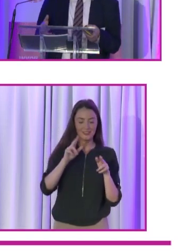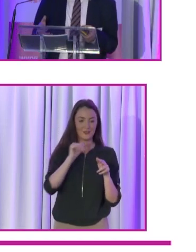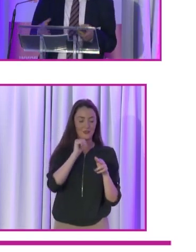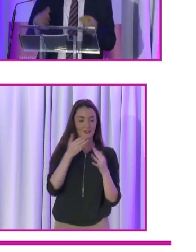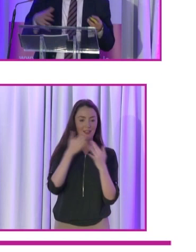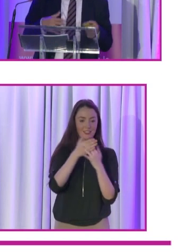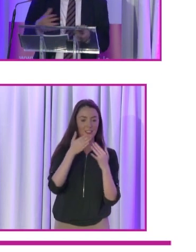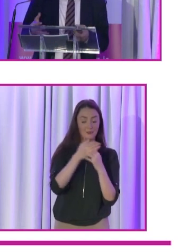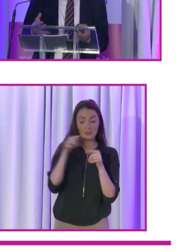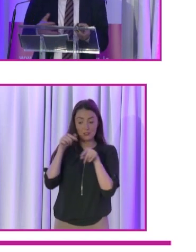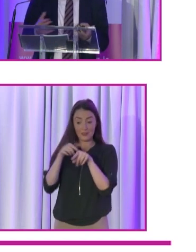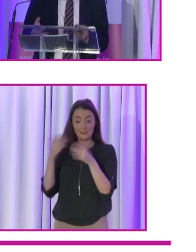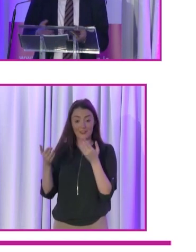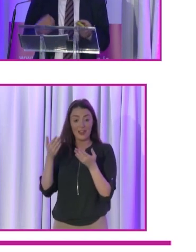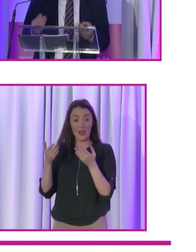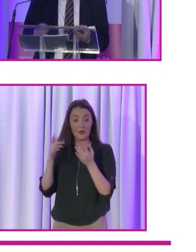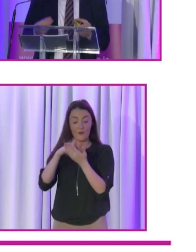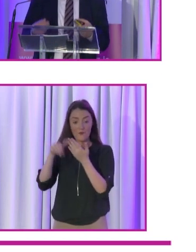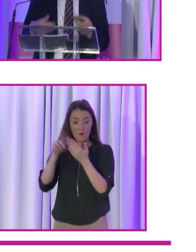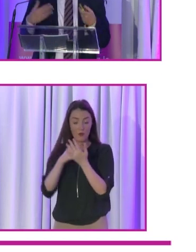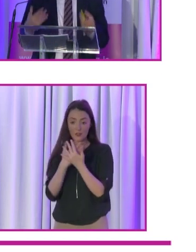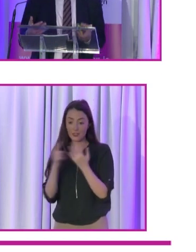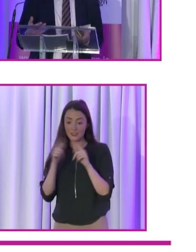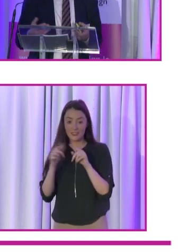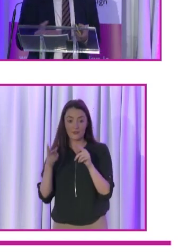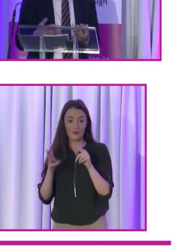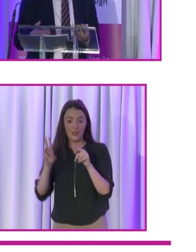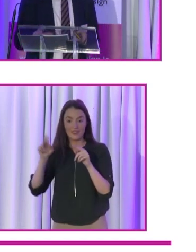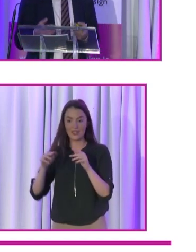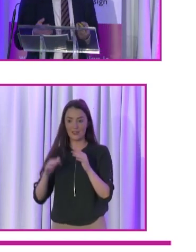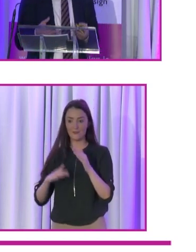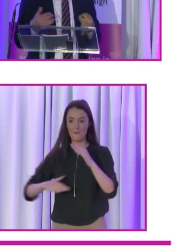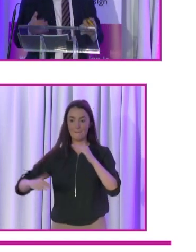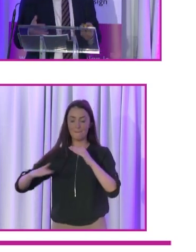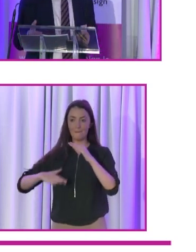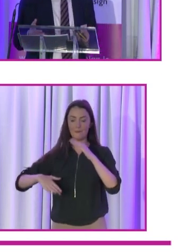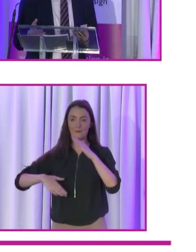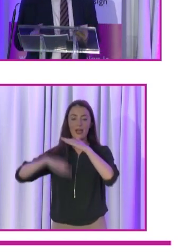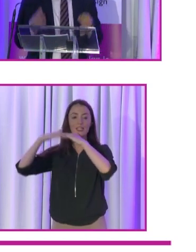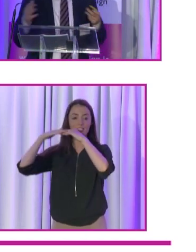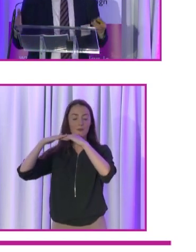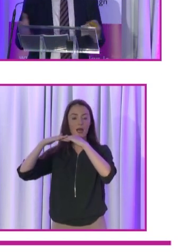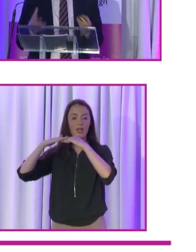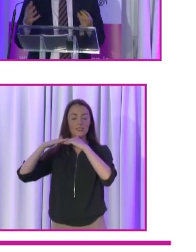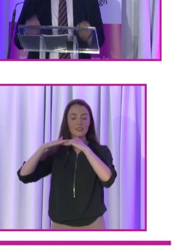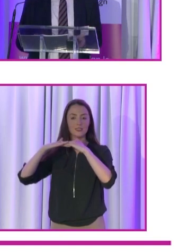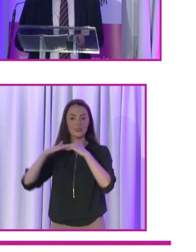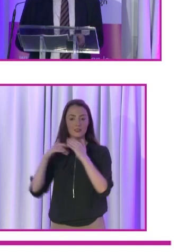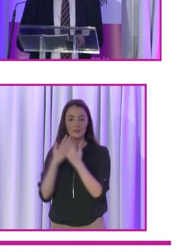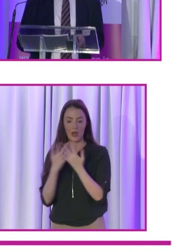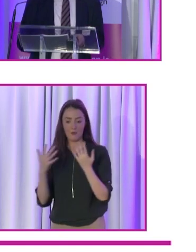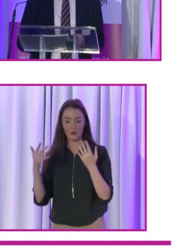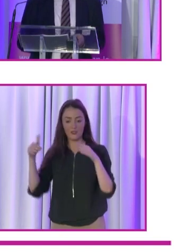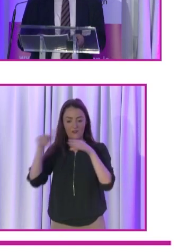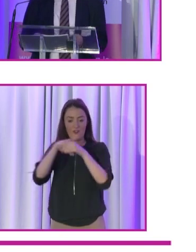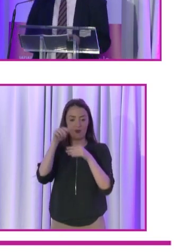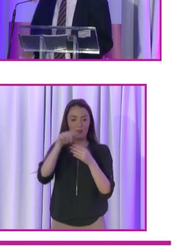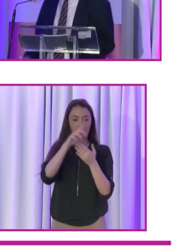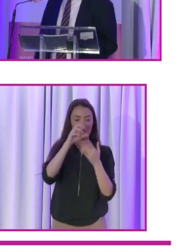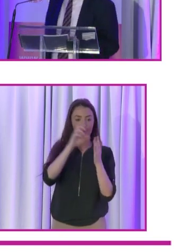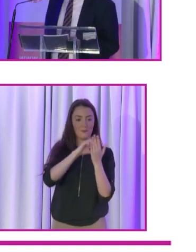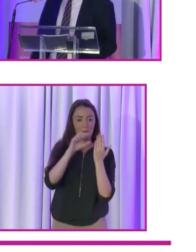how you vote, there are different ways in which you can maximize the accessibility of that ballot paper. So we looked at different